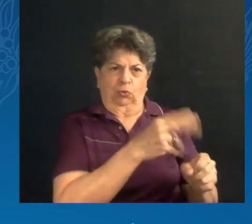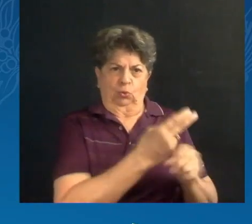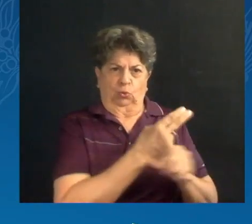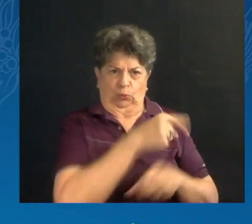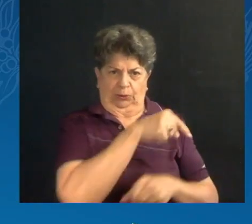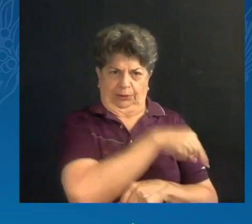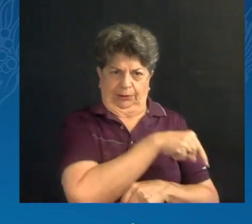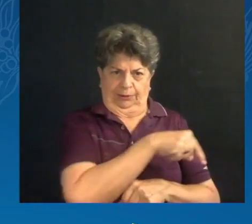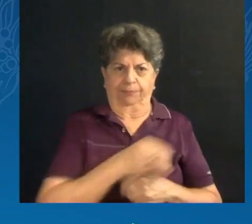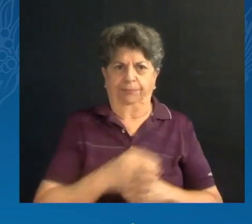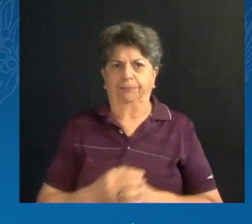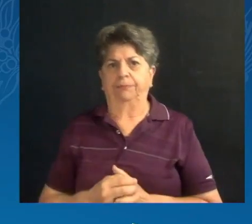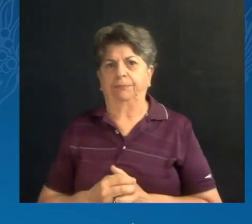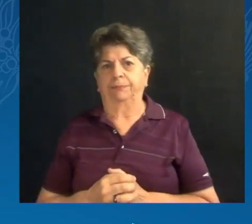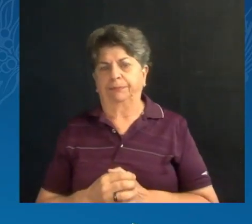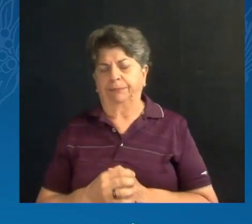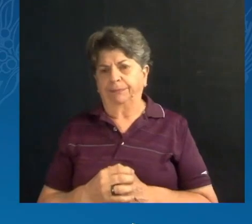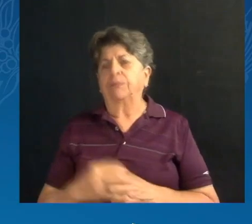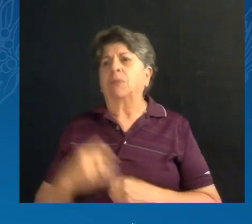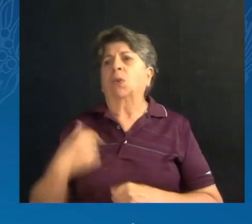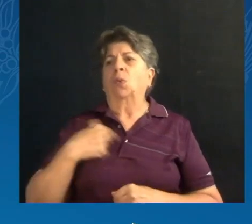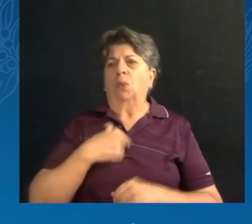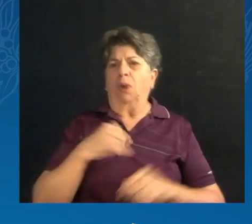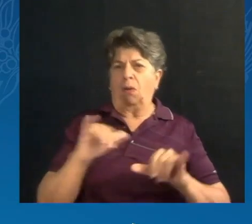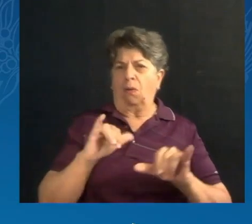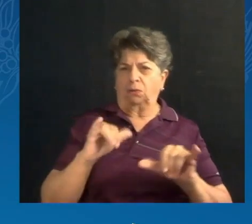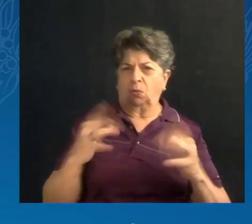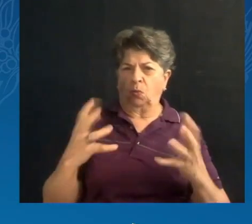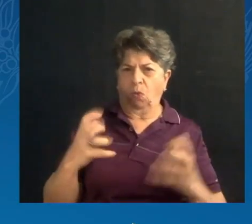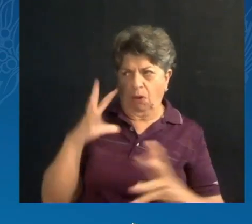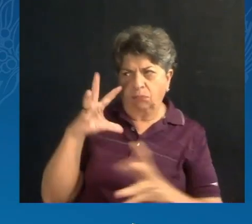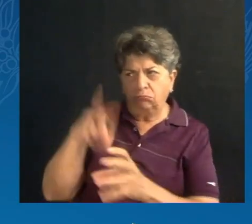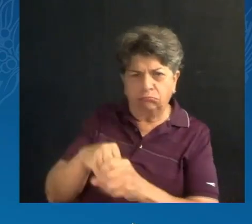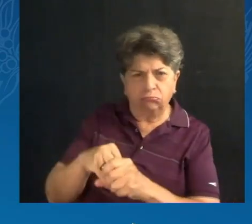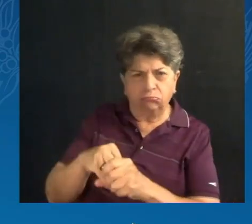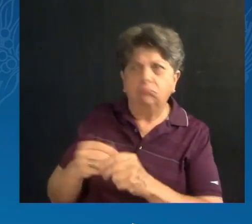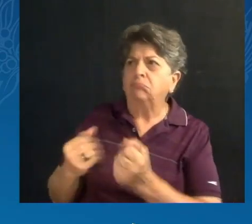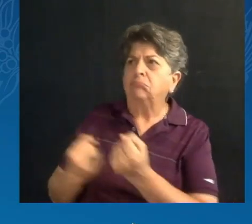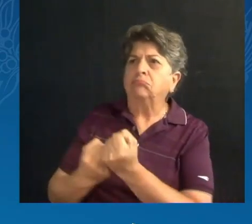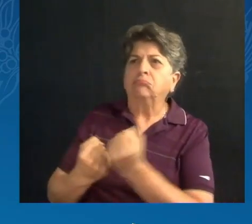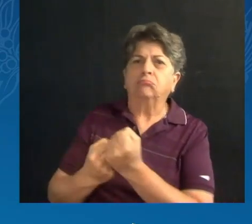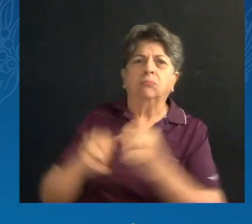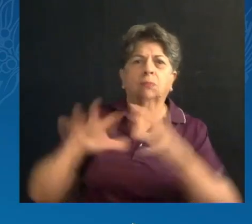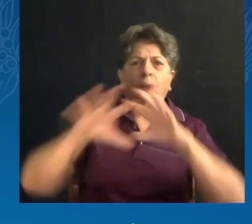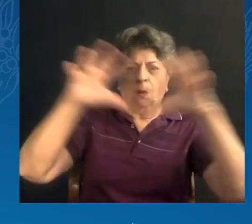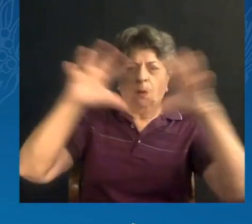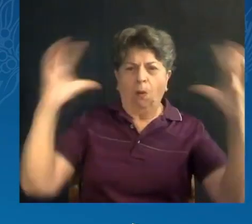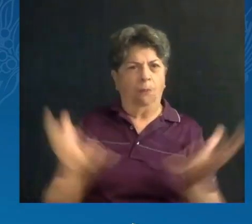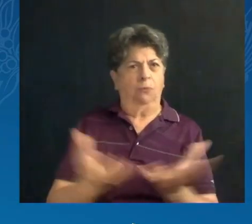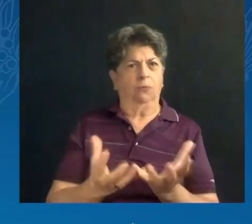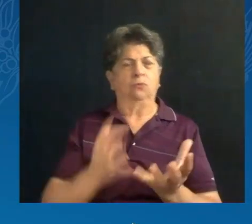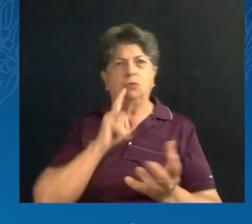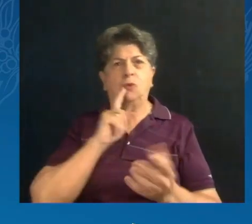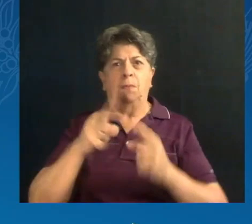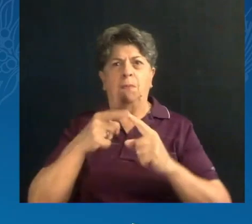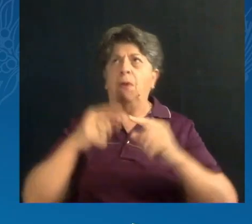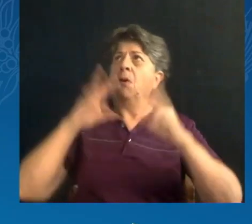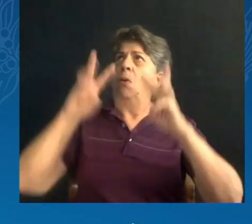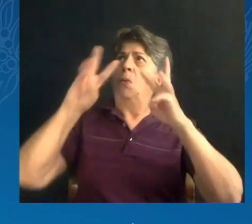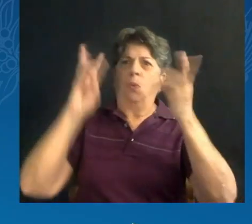such as tourism, creative industries, green energy, agriculture, including cashmere, and transport and